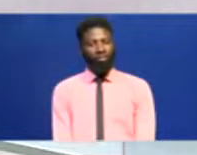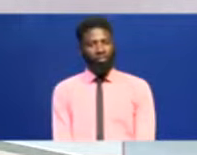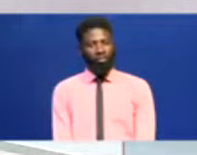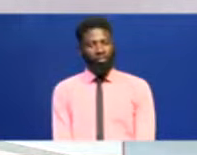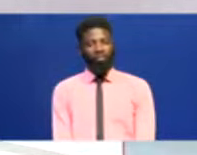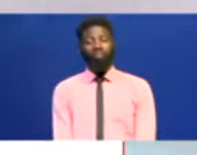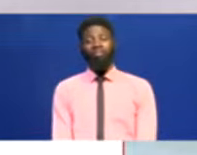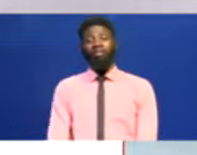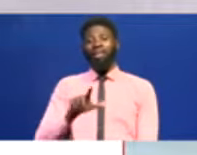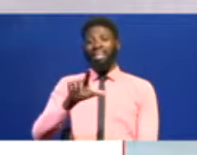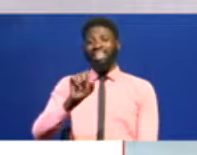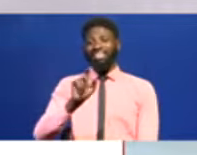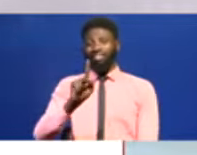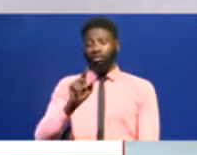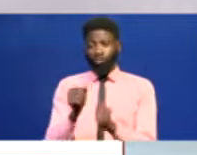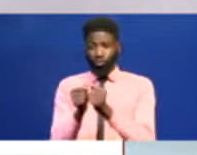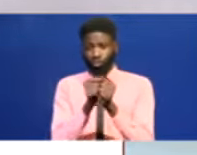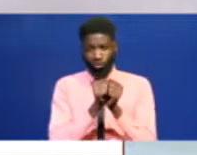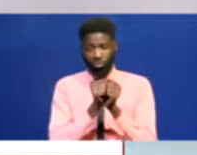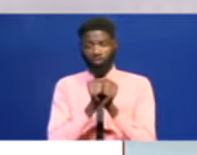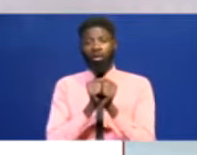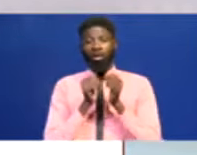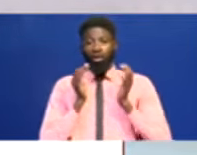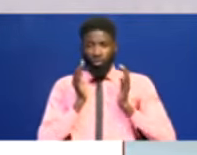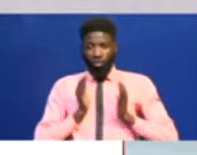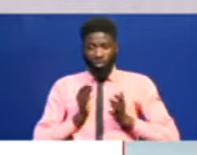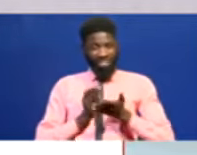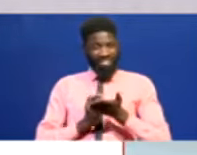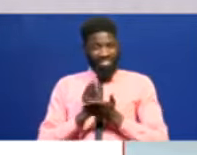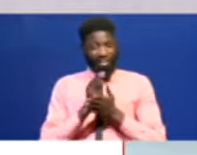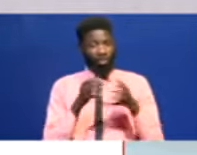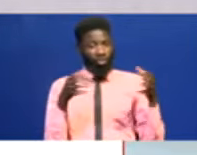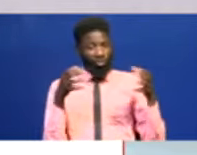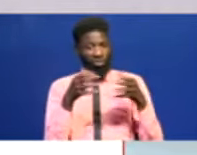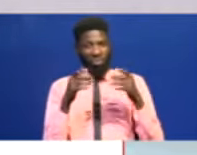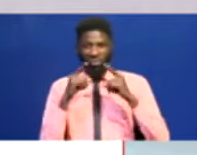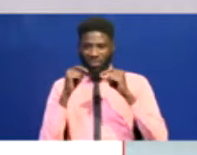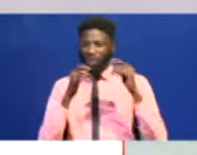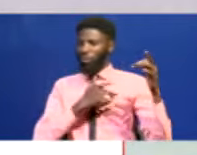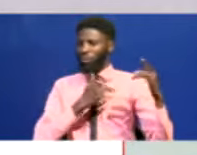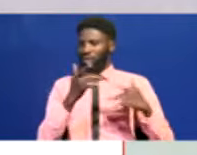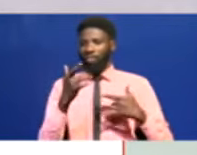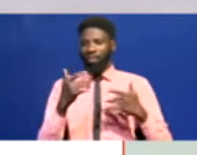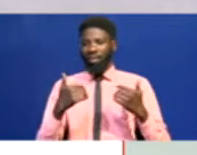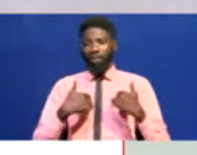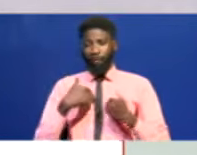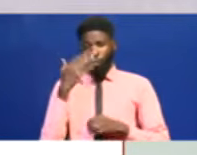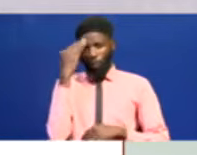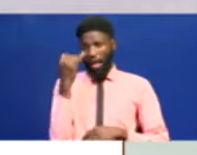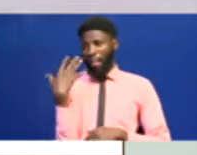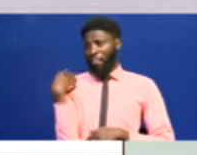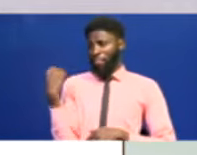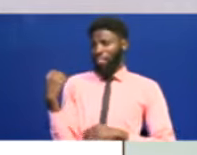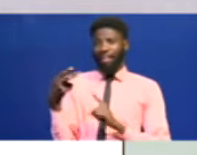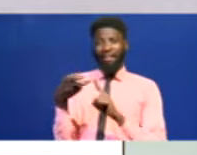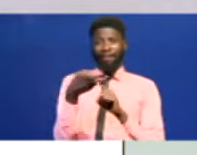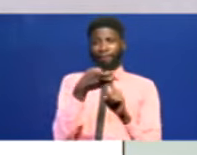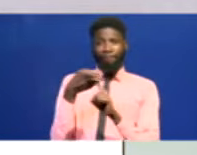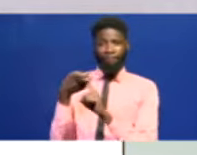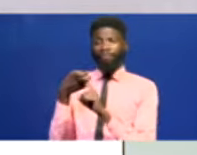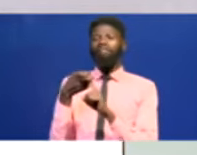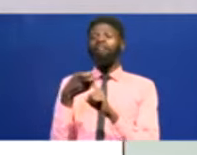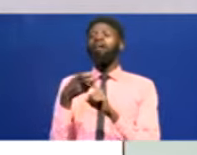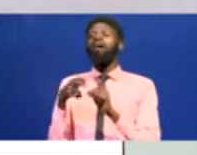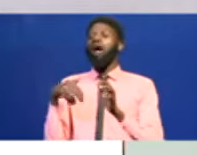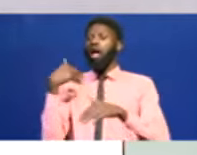Law Society of Kenya and human rights groups have raised their concerns over the alleged recent abduction and subsequent release of